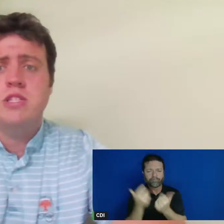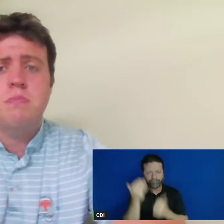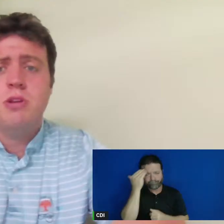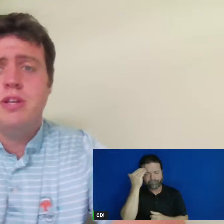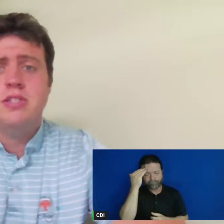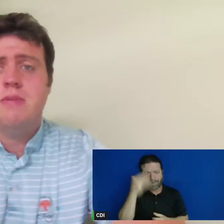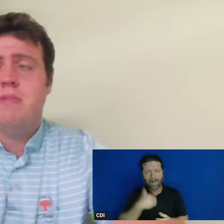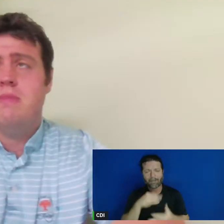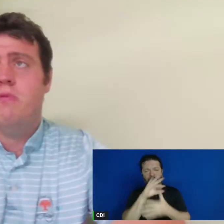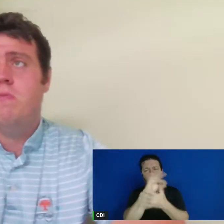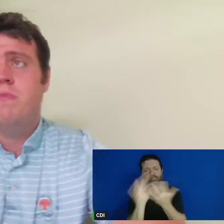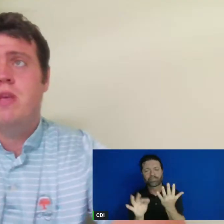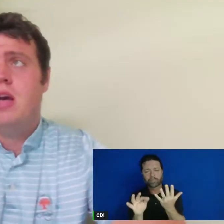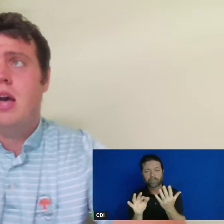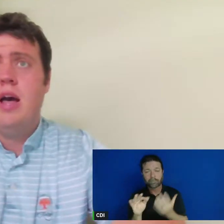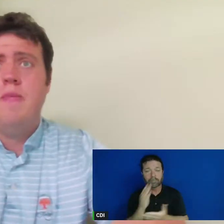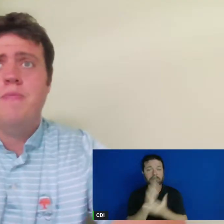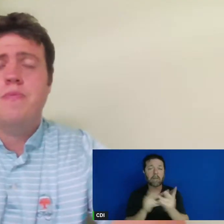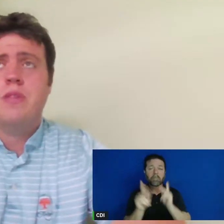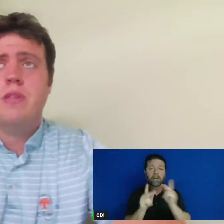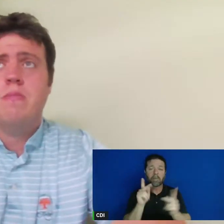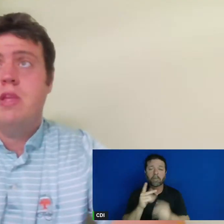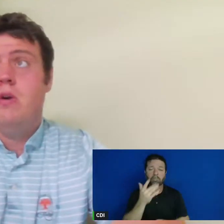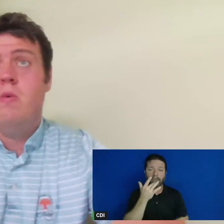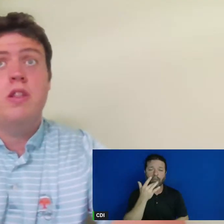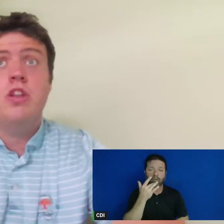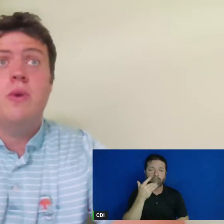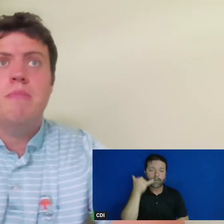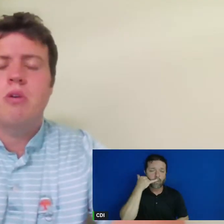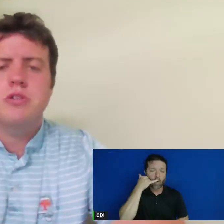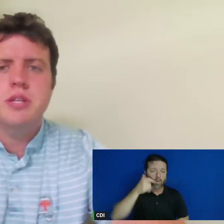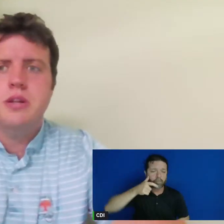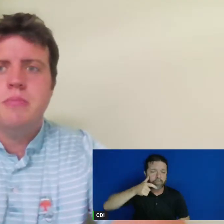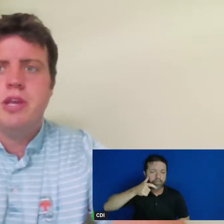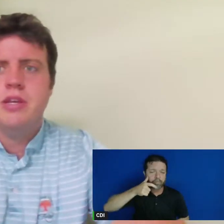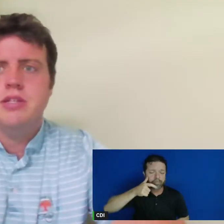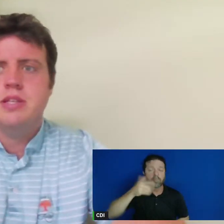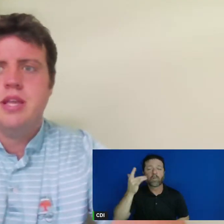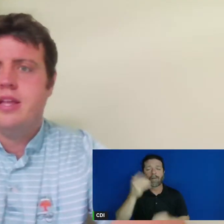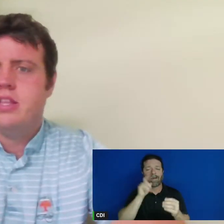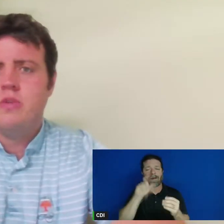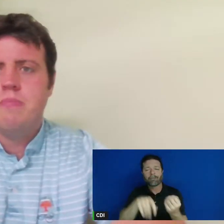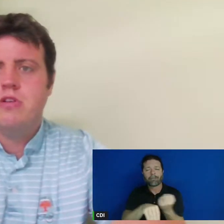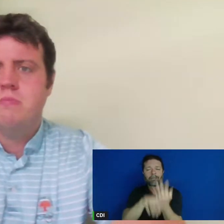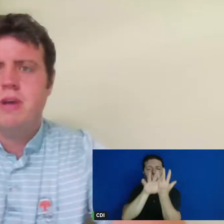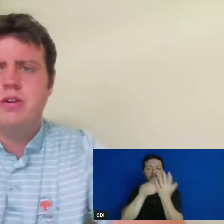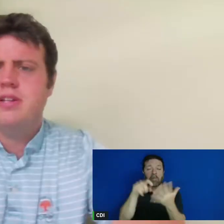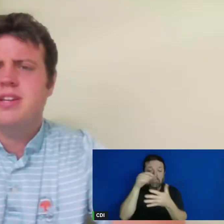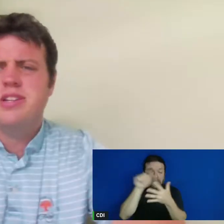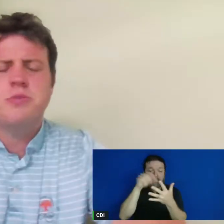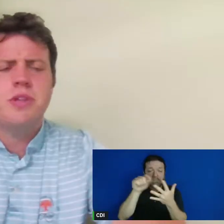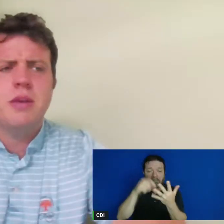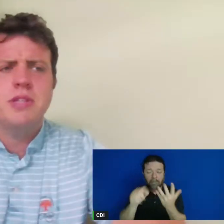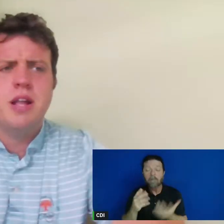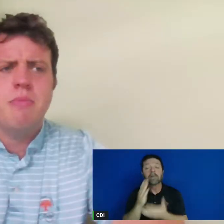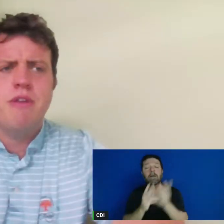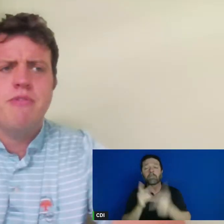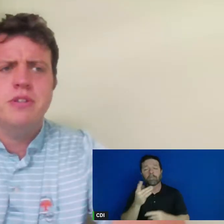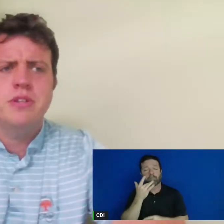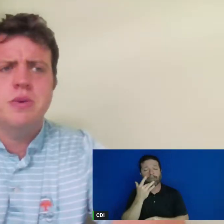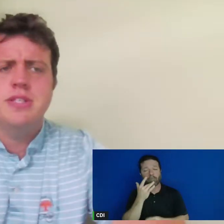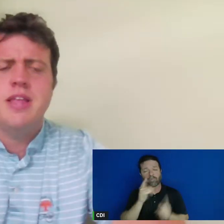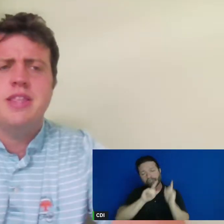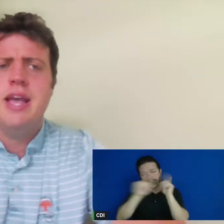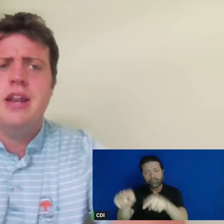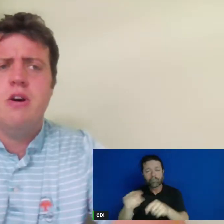more flexibility. Some people, want to do in person because they like to do in person better. It just really comes down to